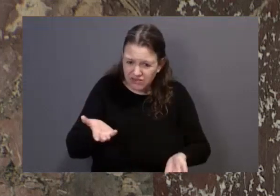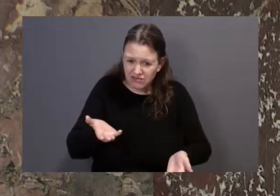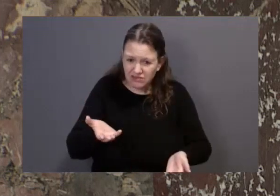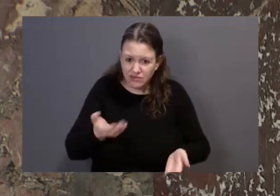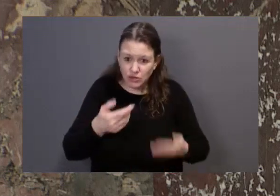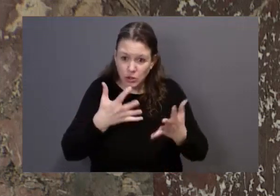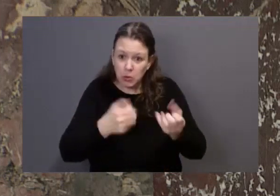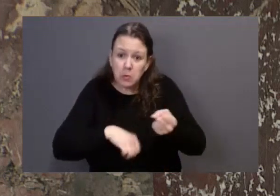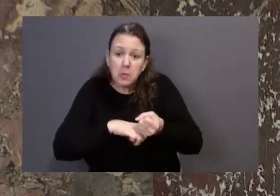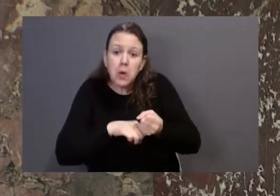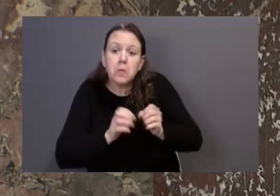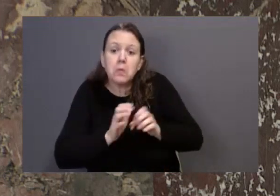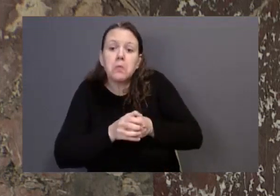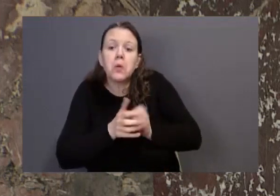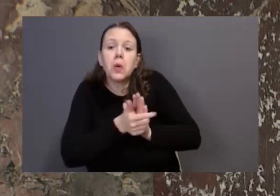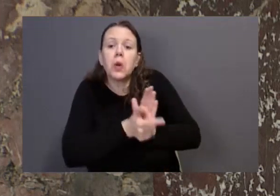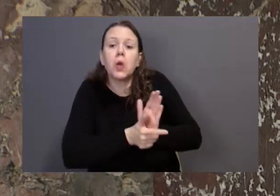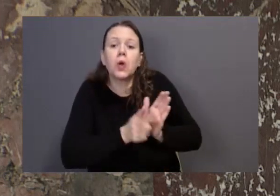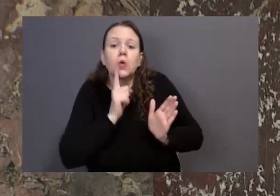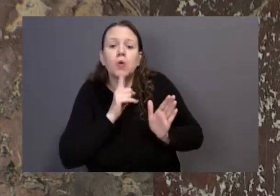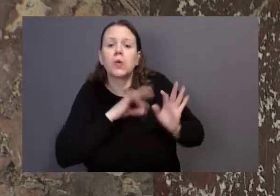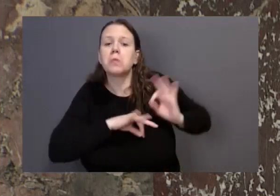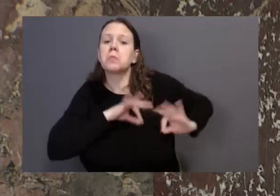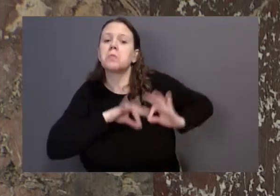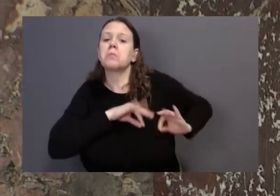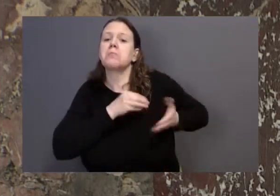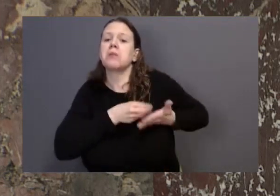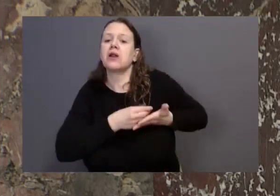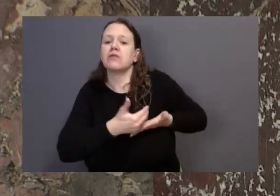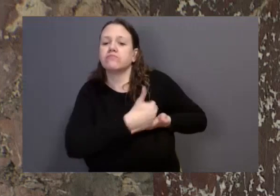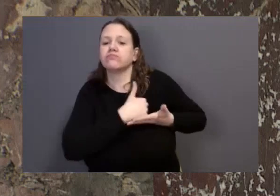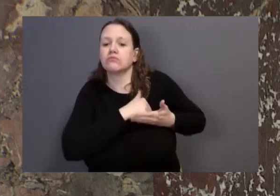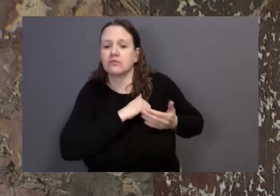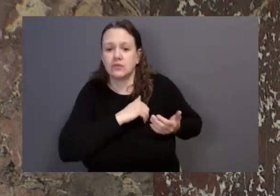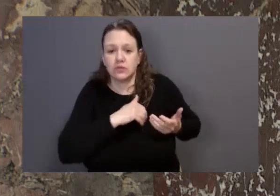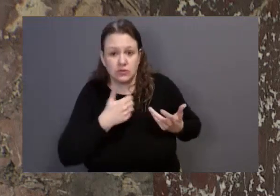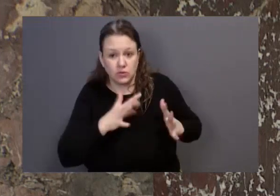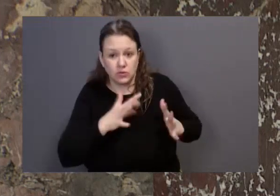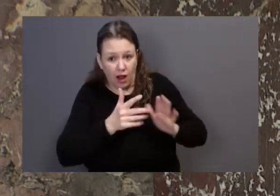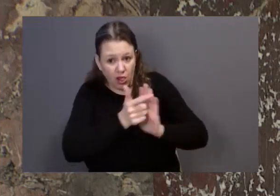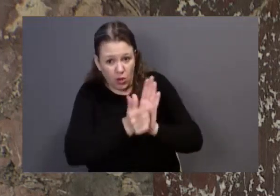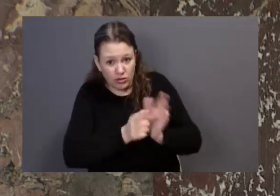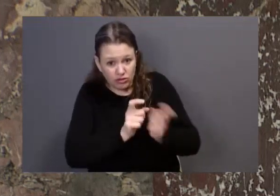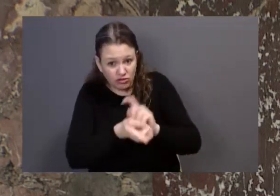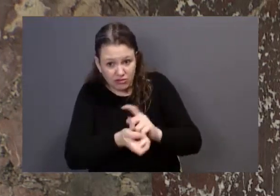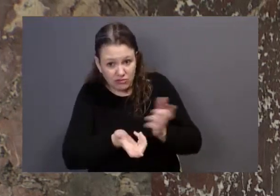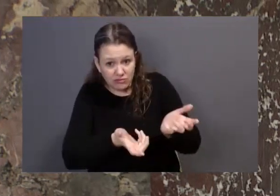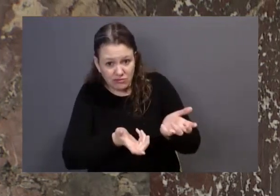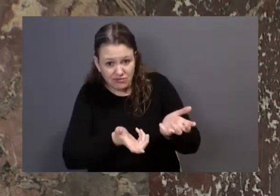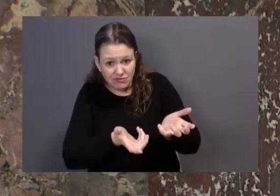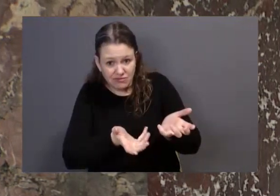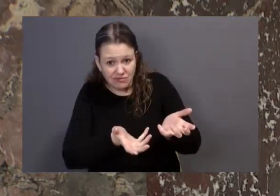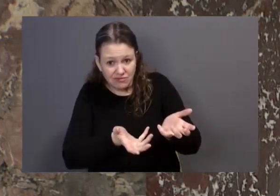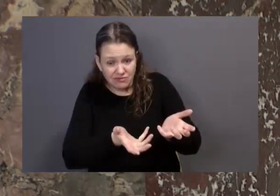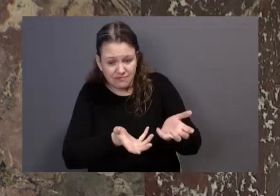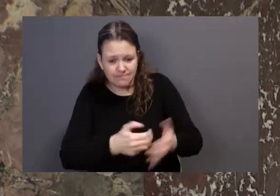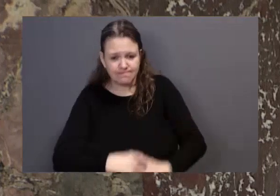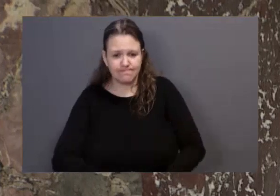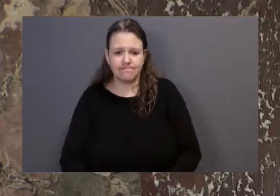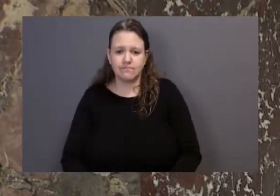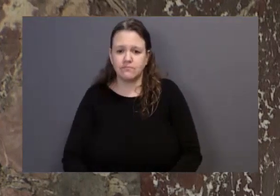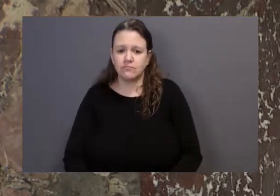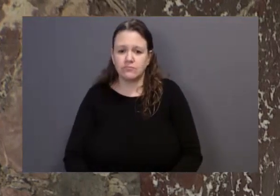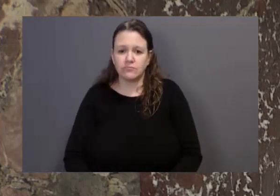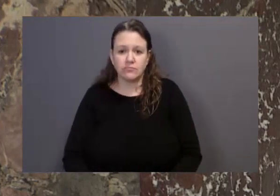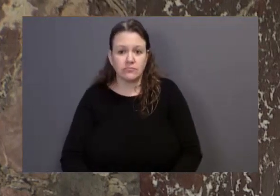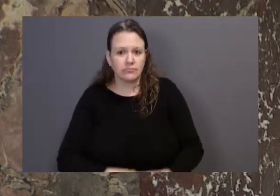against affordable legal services for British Columbians. And now, after sitting with the BC Liberal Party,